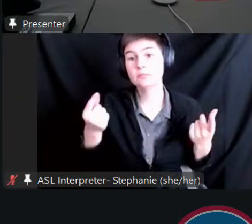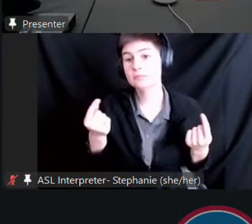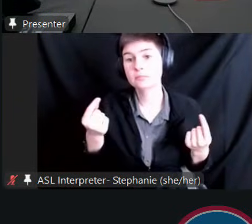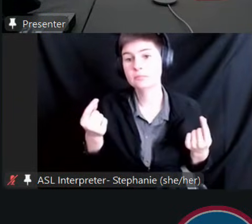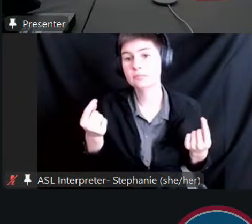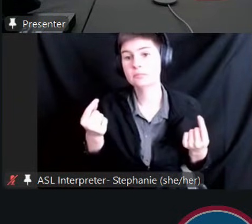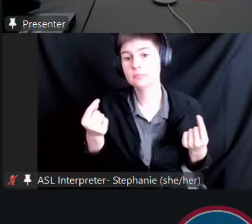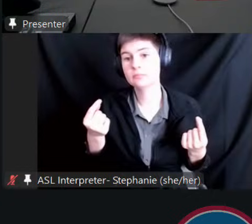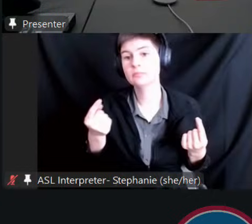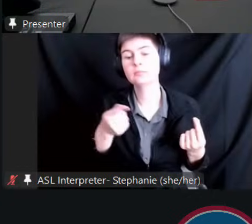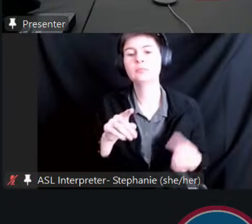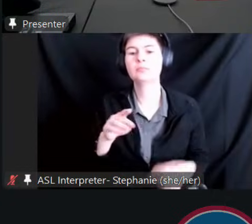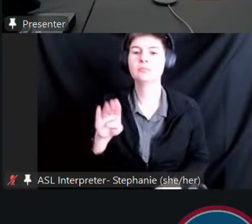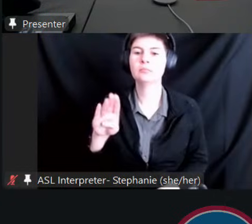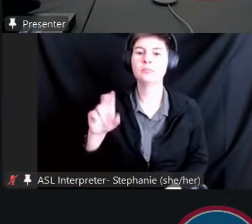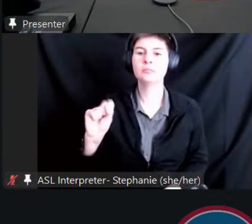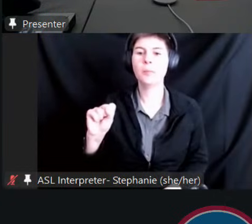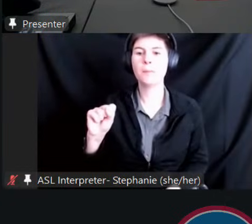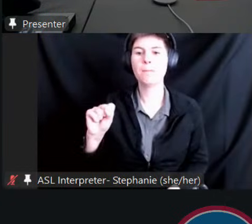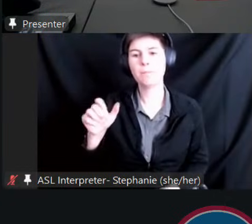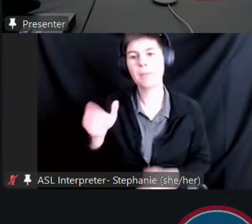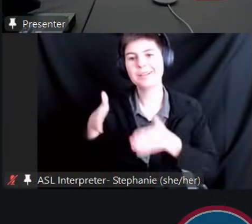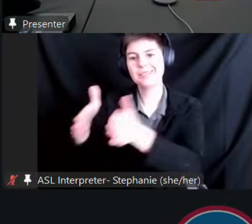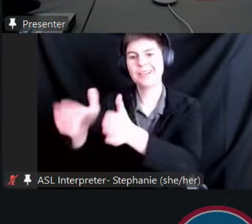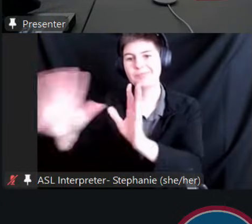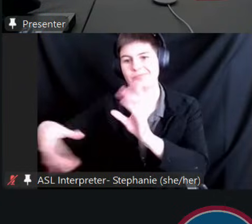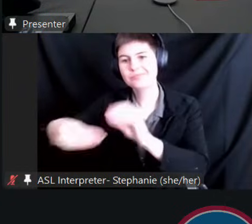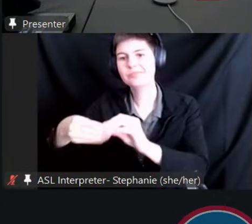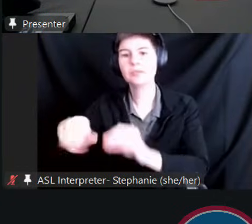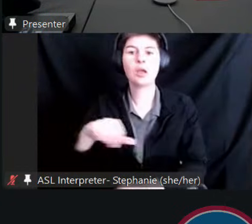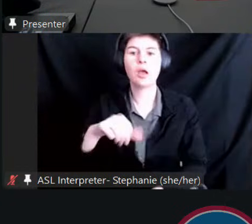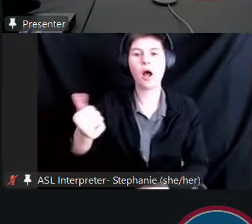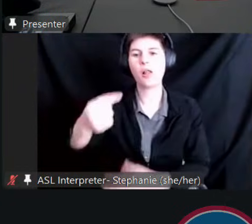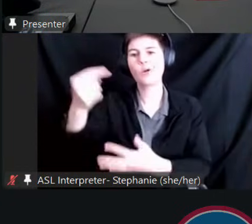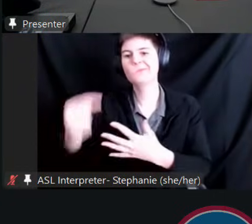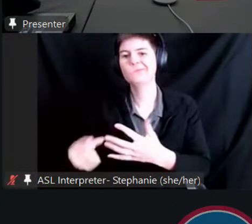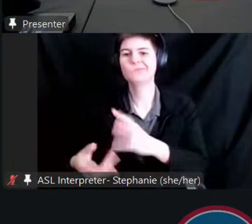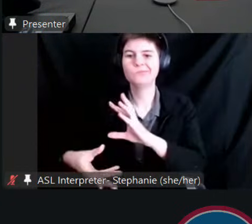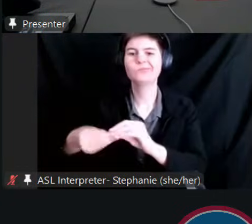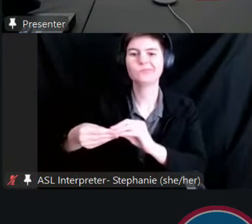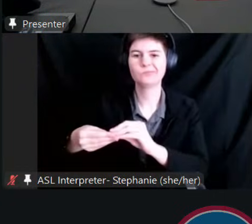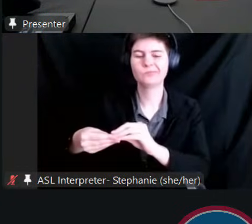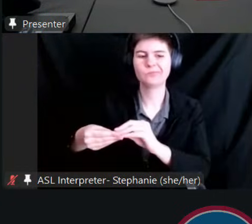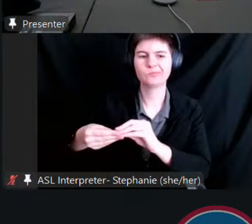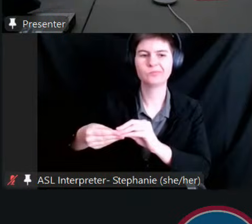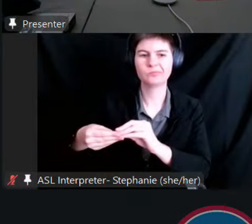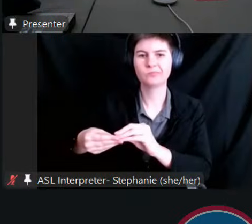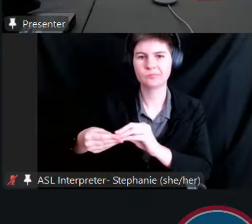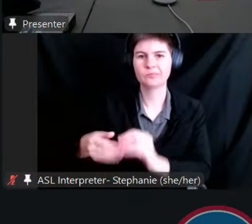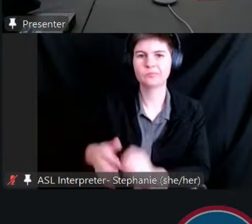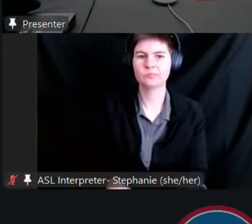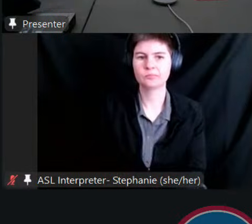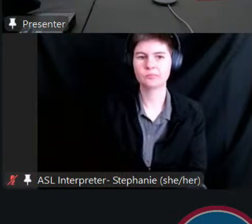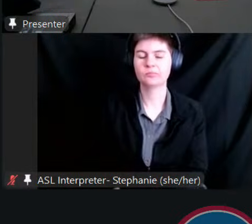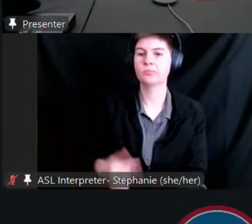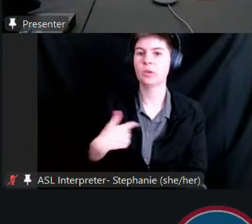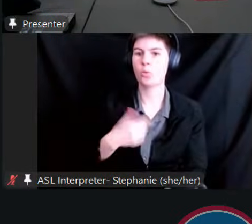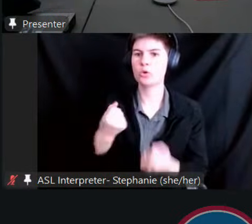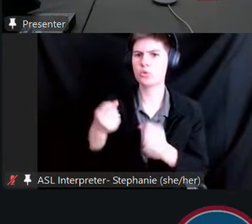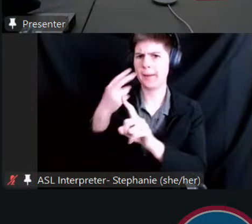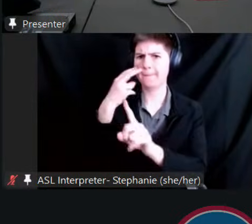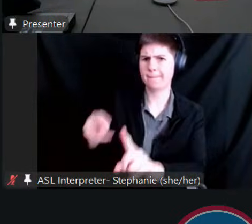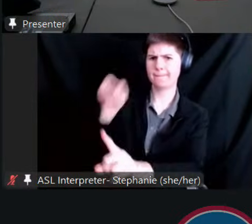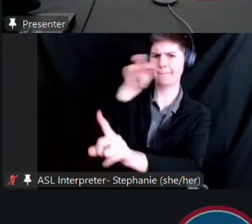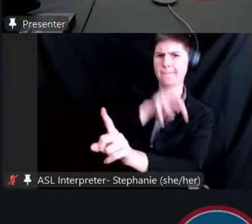like put in these bus lanes and other infrastructure elements. So we're trying to tackle that from the other angle too. And